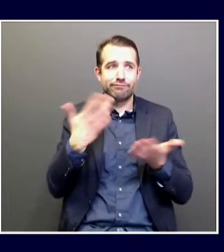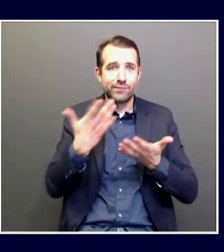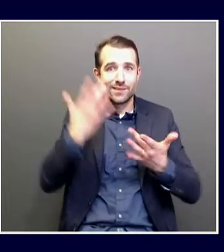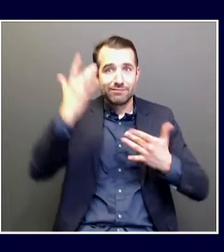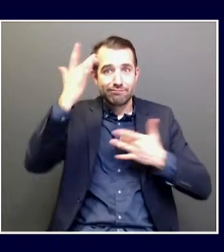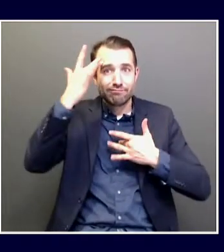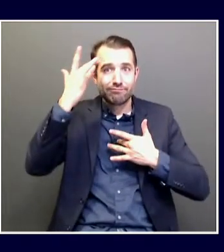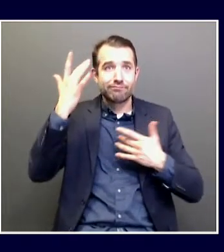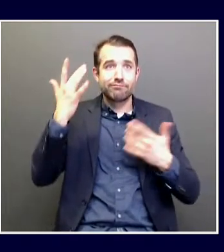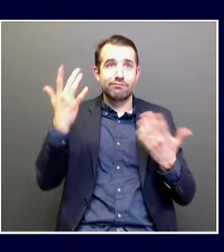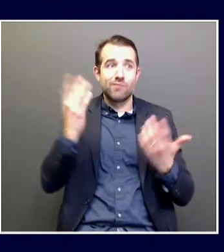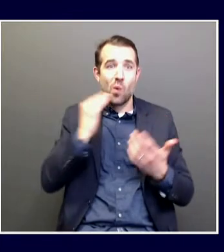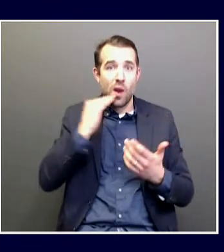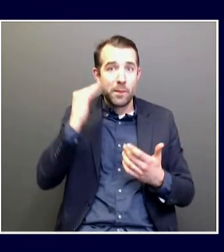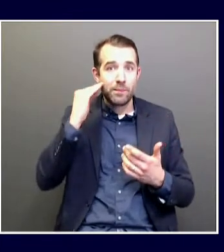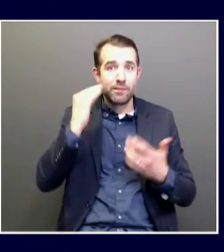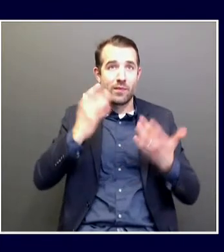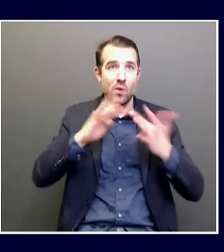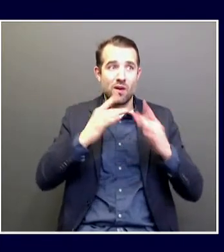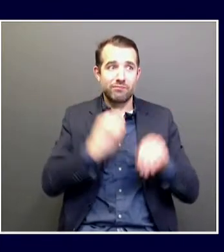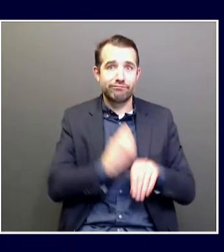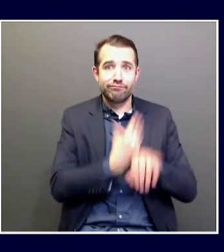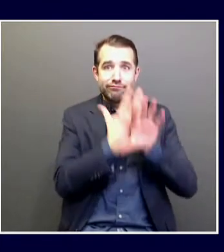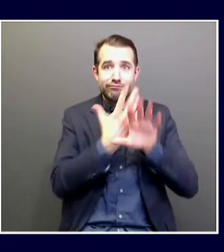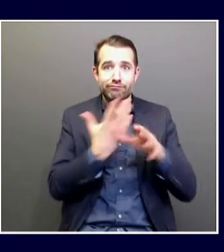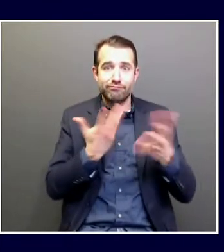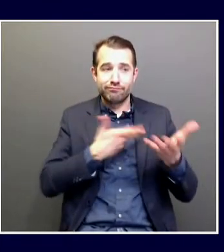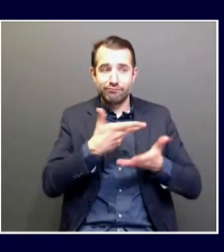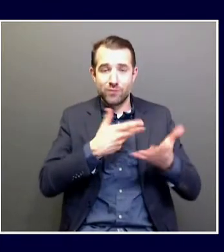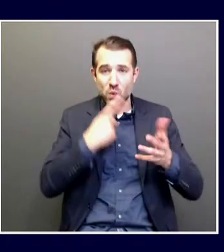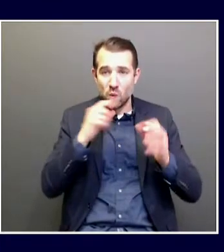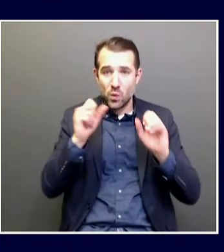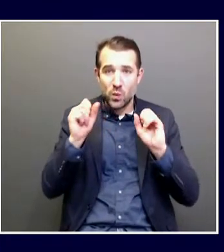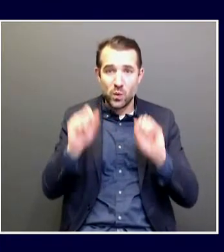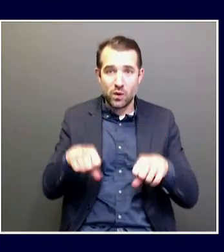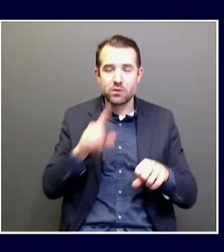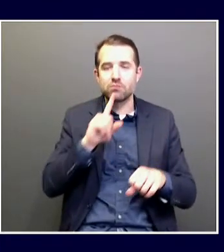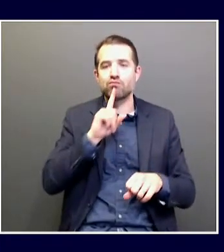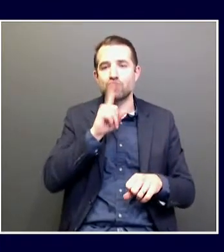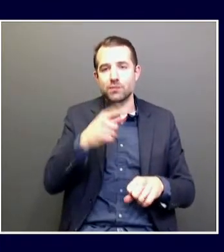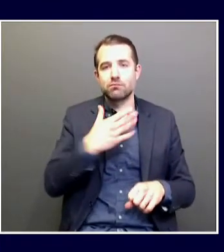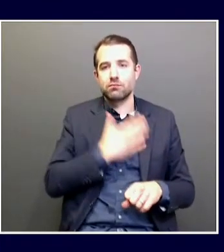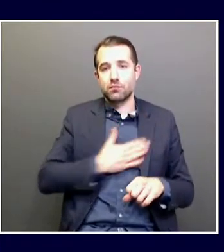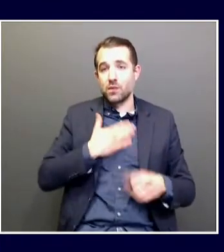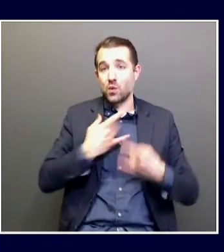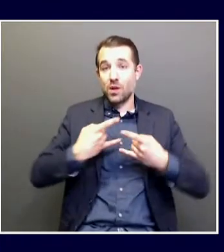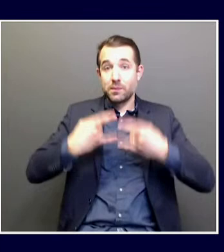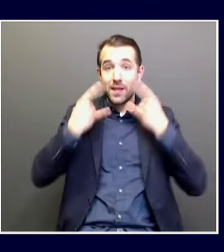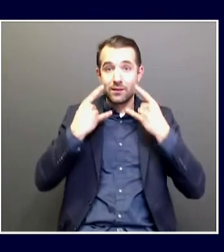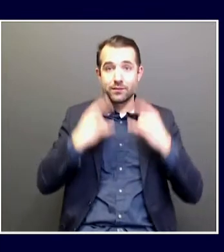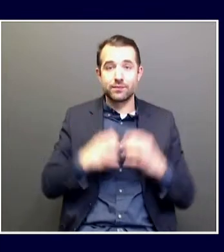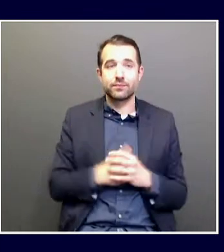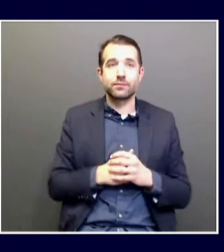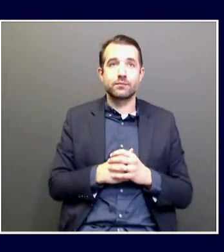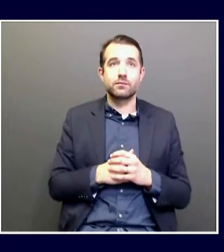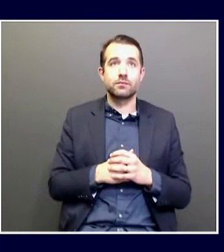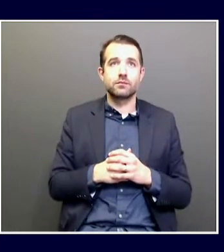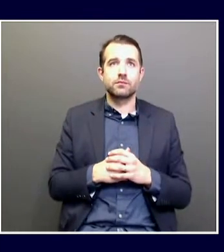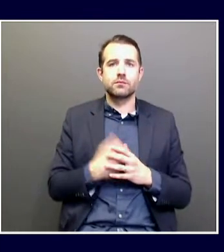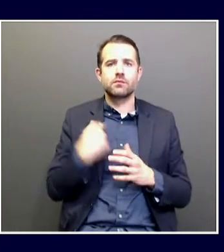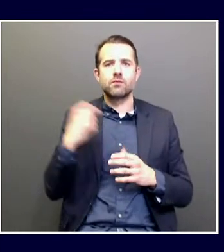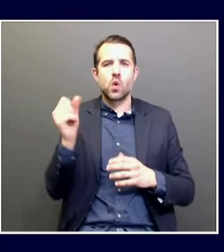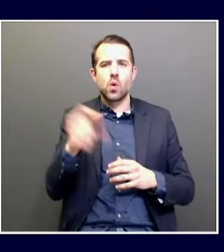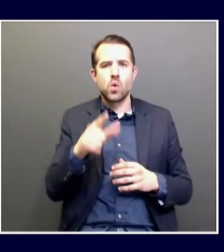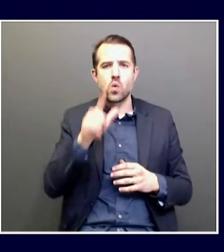indoors, that if you're in an indoor public setting, please wear a mask. Do people have any recourse, or who would they get in touch with